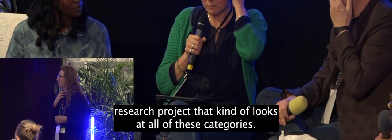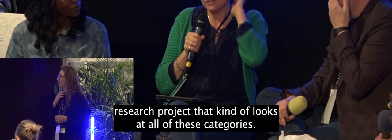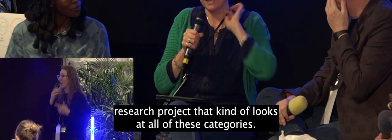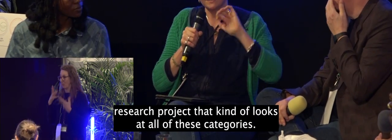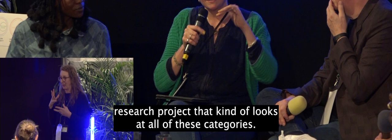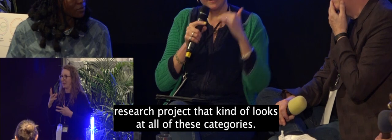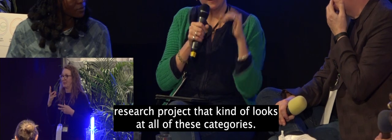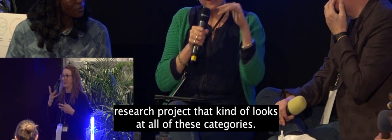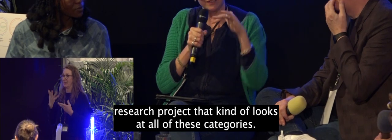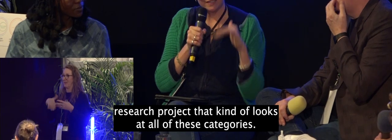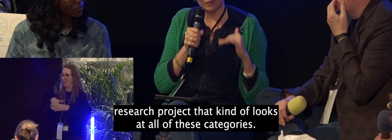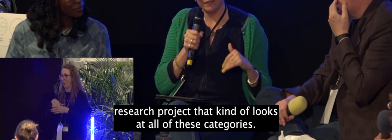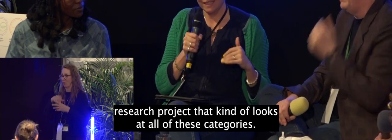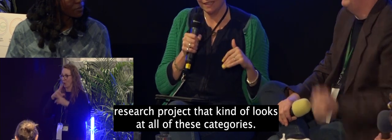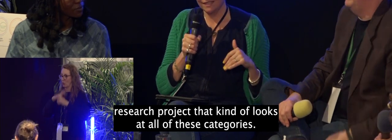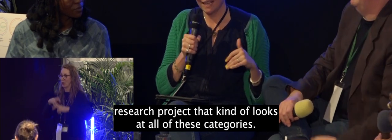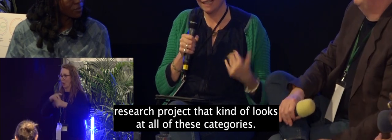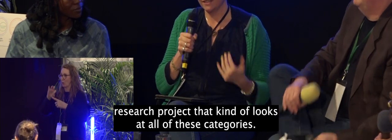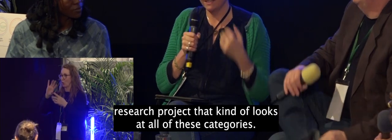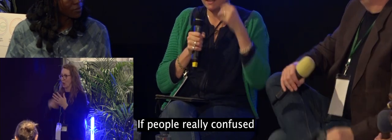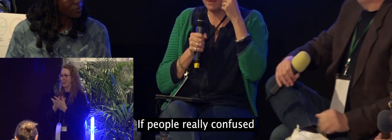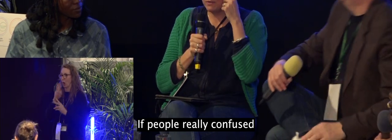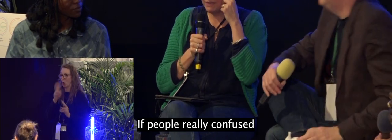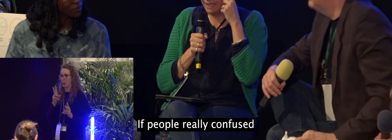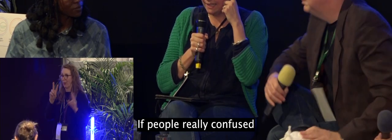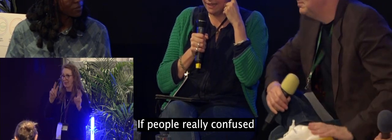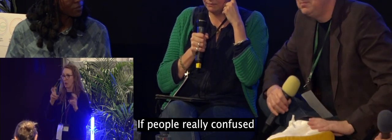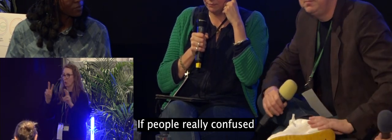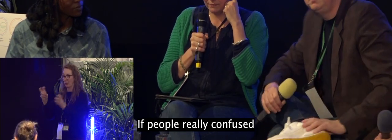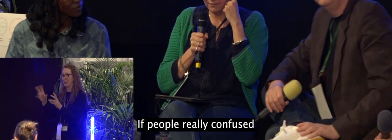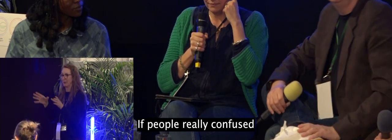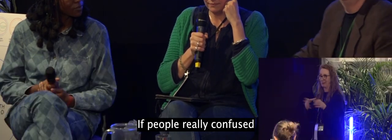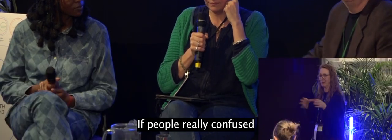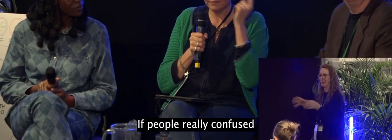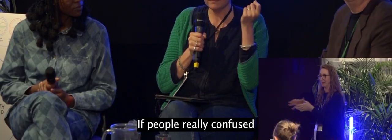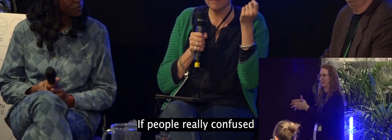research project that kind of looks at all of these categories. If people really